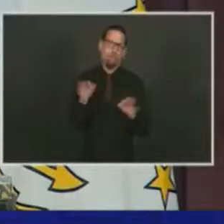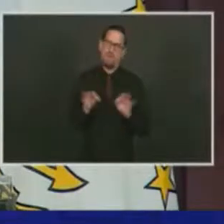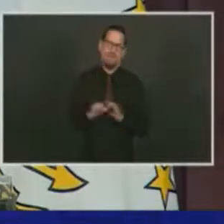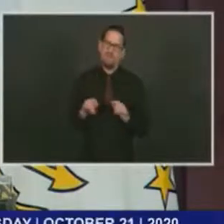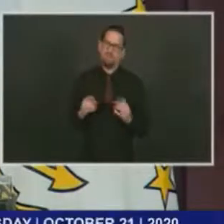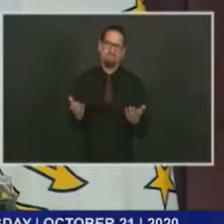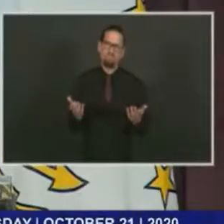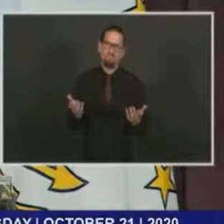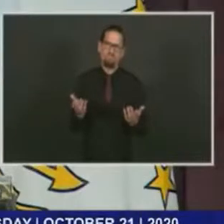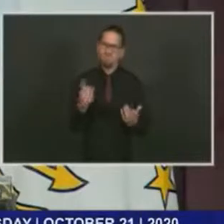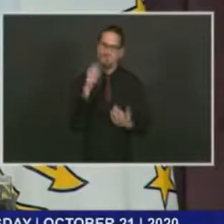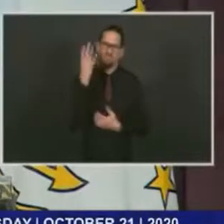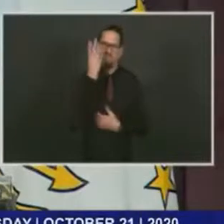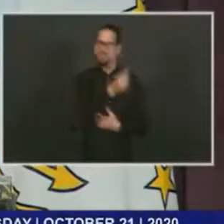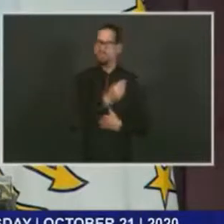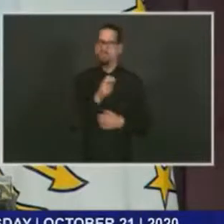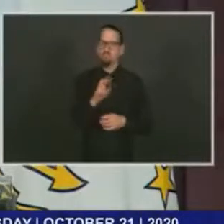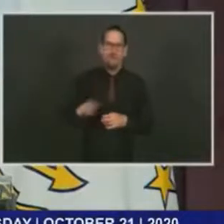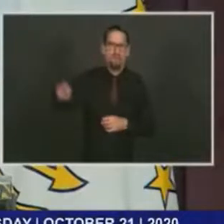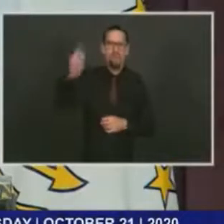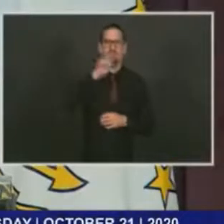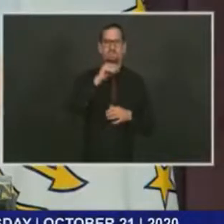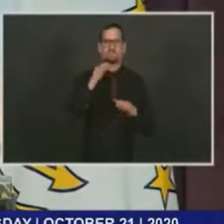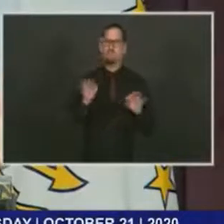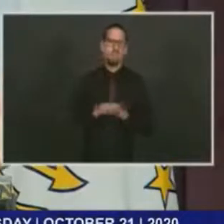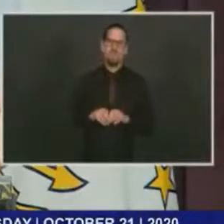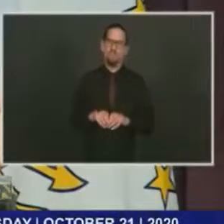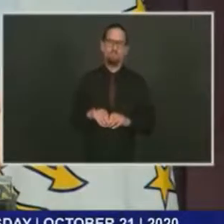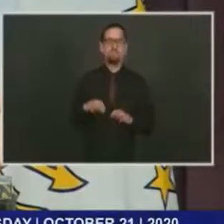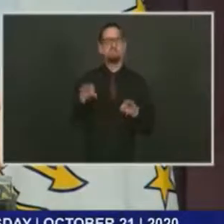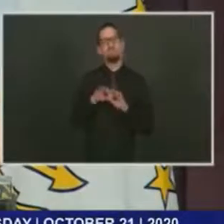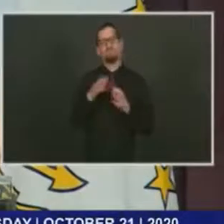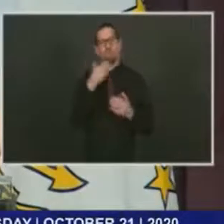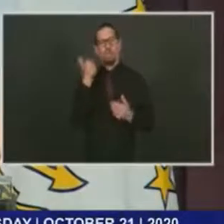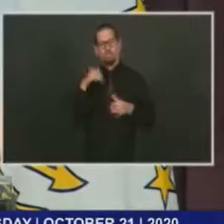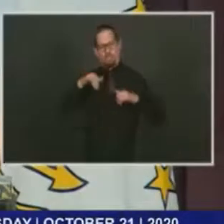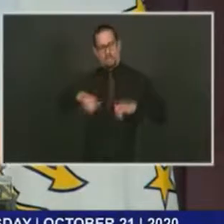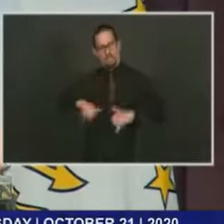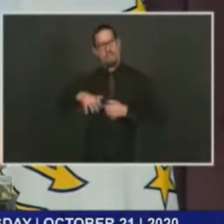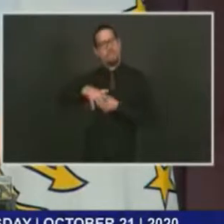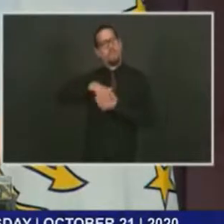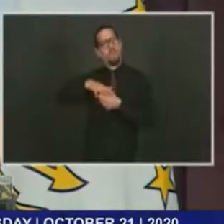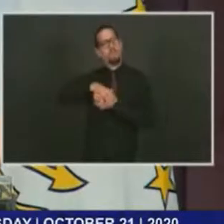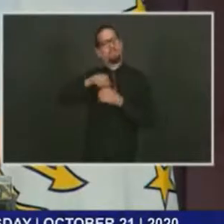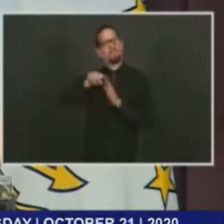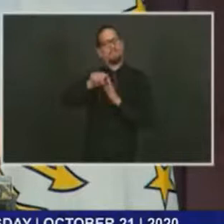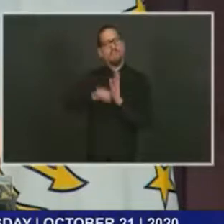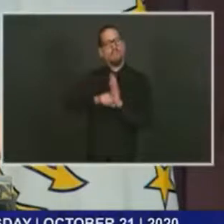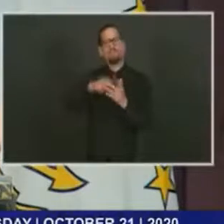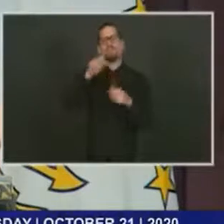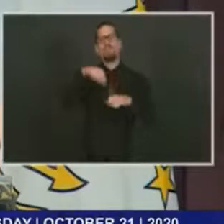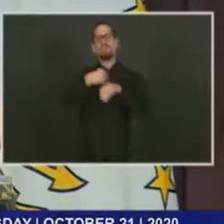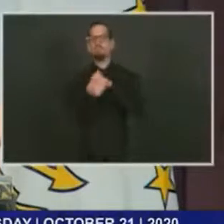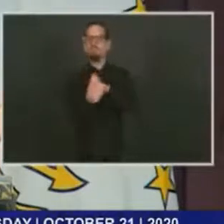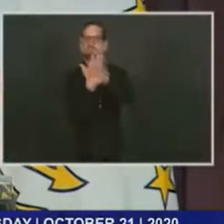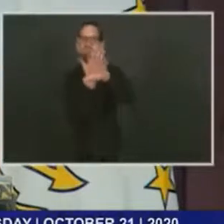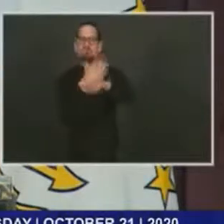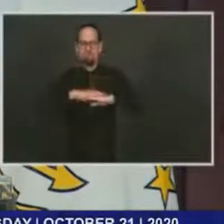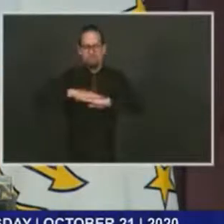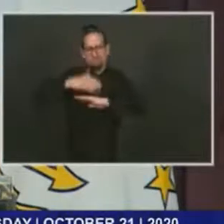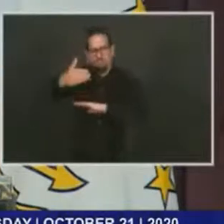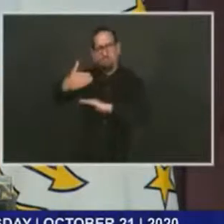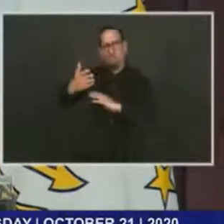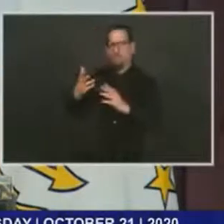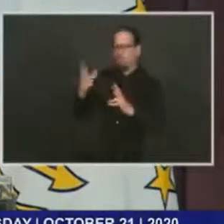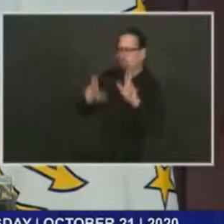your plans to keep it local. You know, maybe have a virtual dinner with your friends who are in other states.